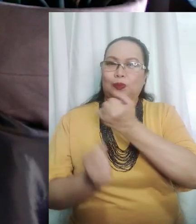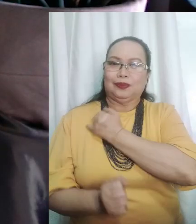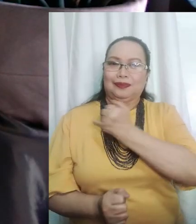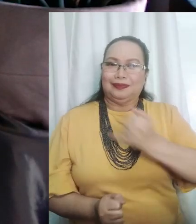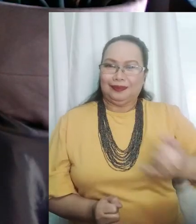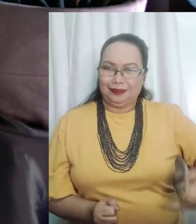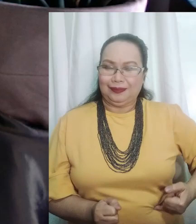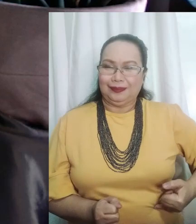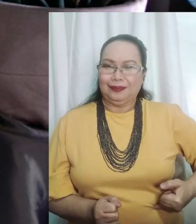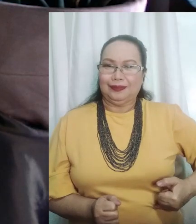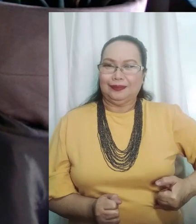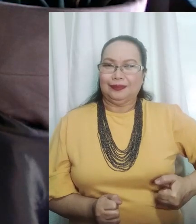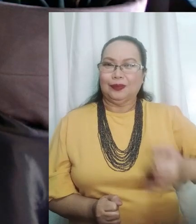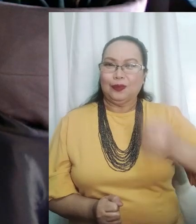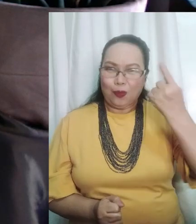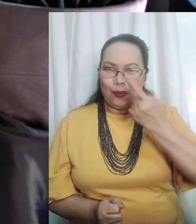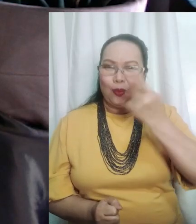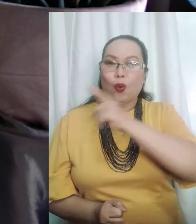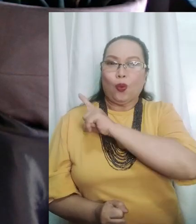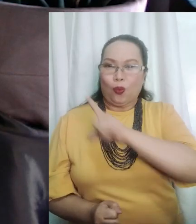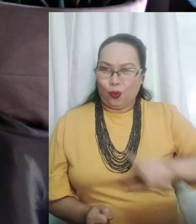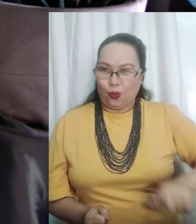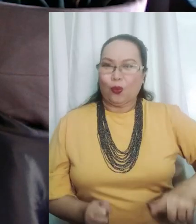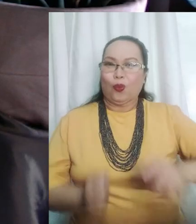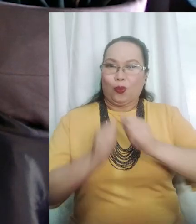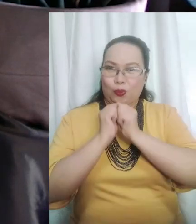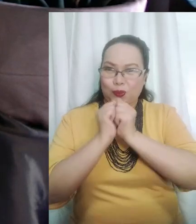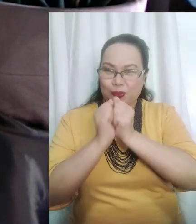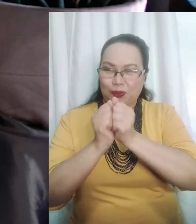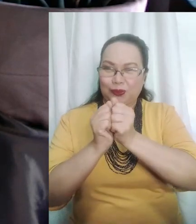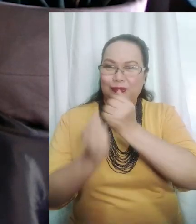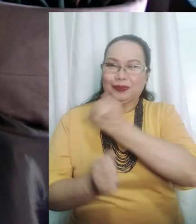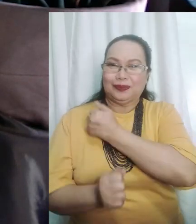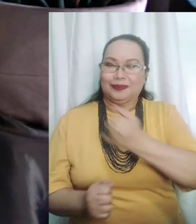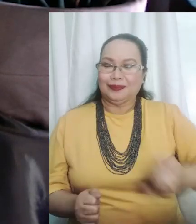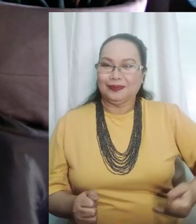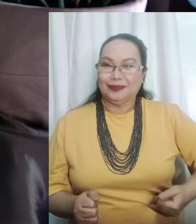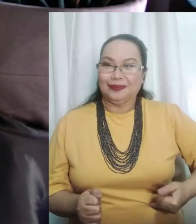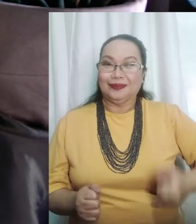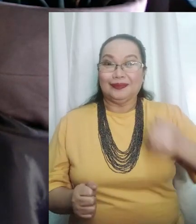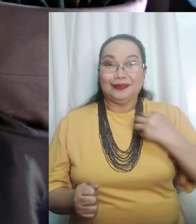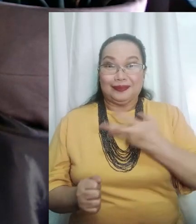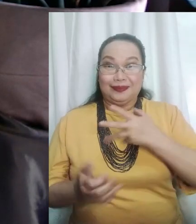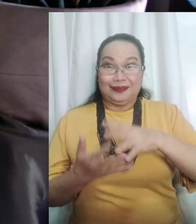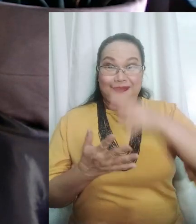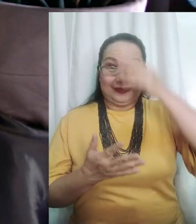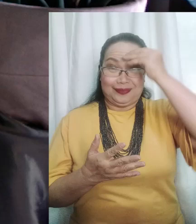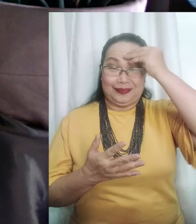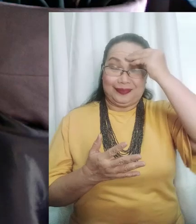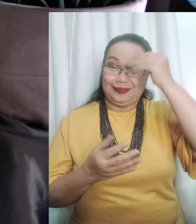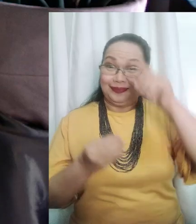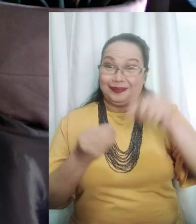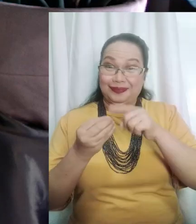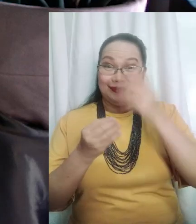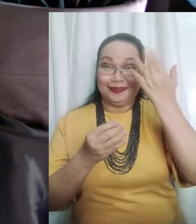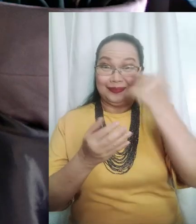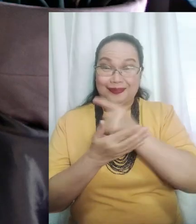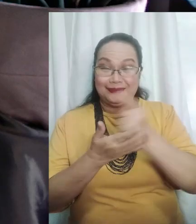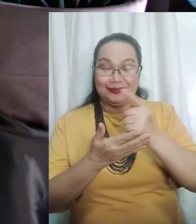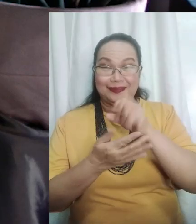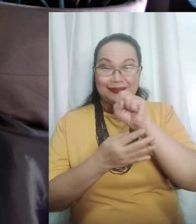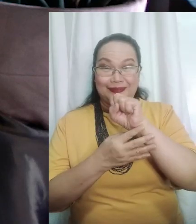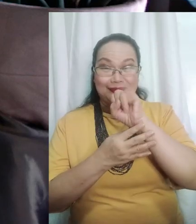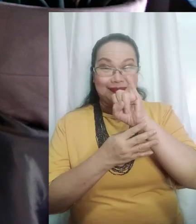Okay, ready? Again, we use the learning contraption. Alam niyo last